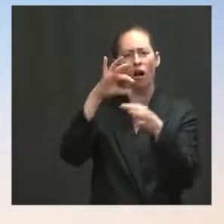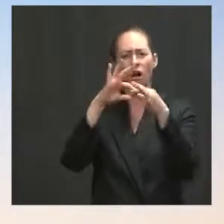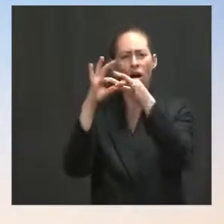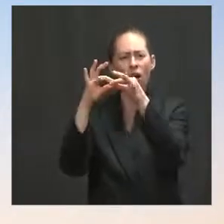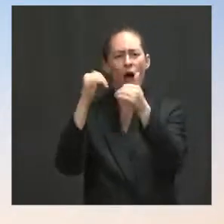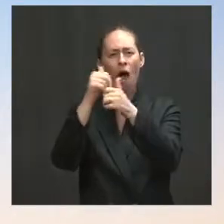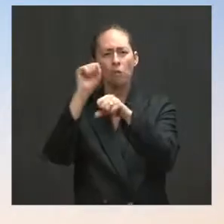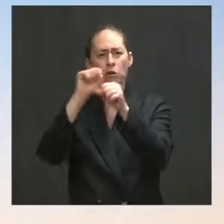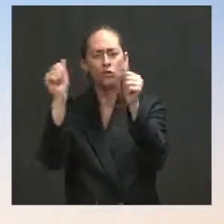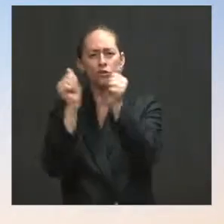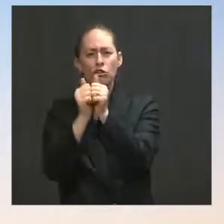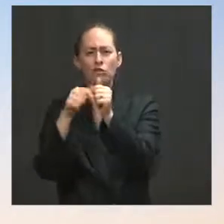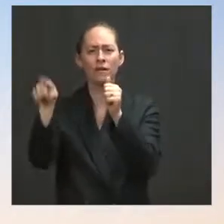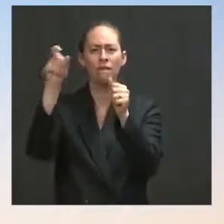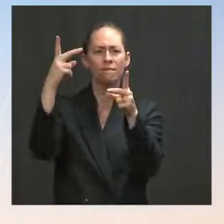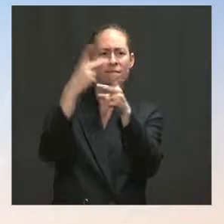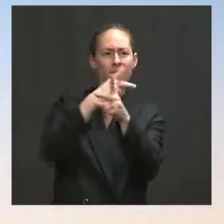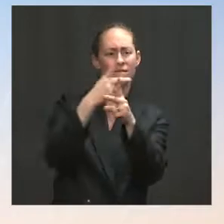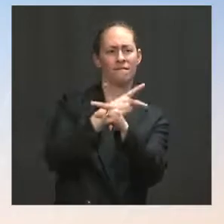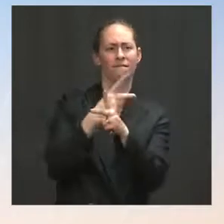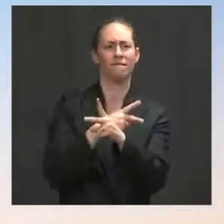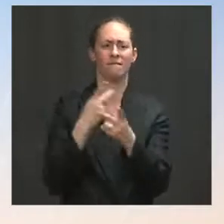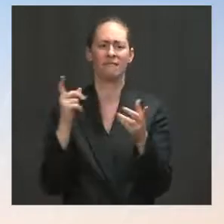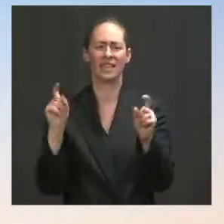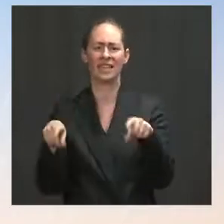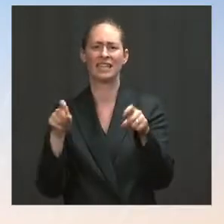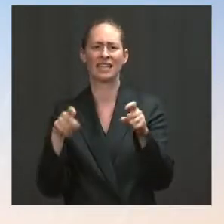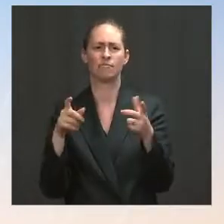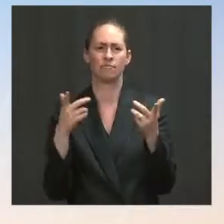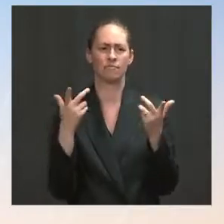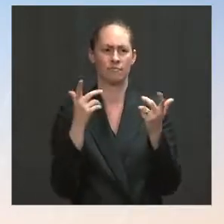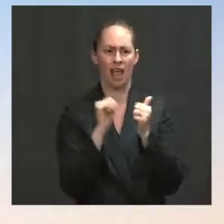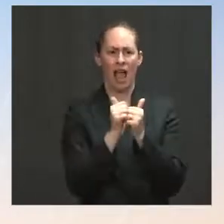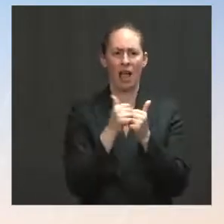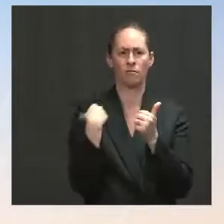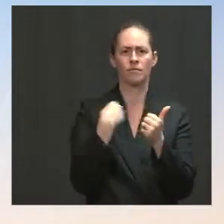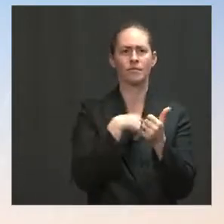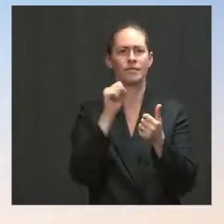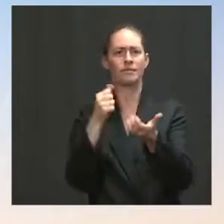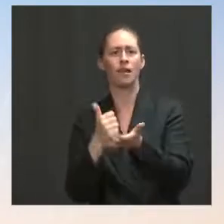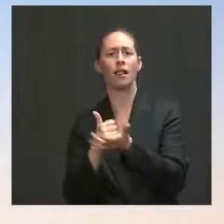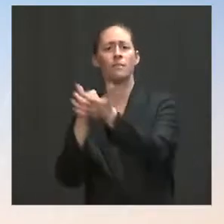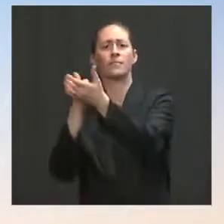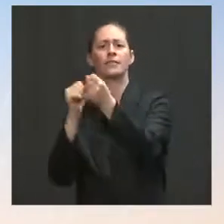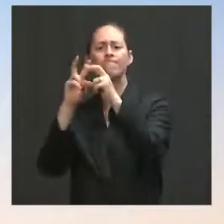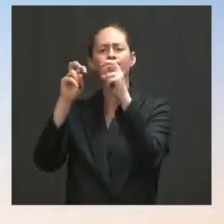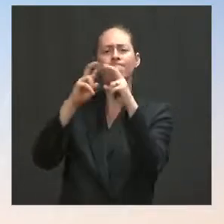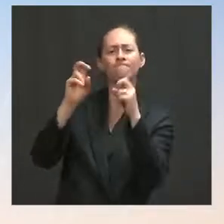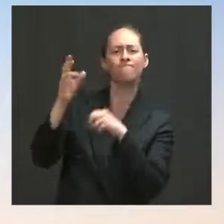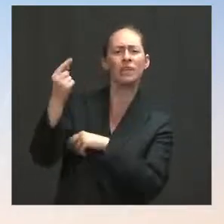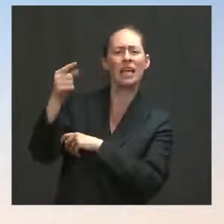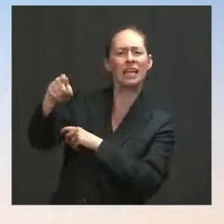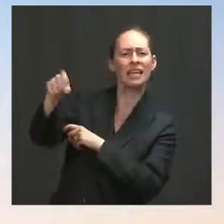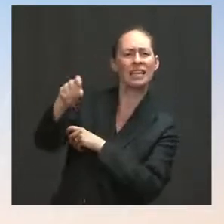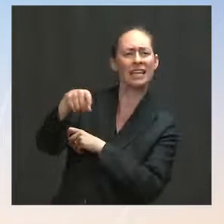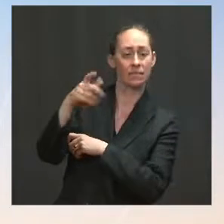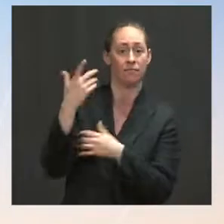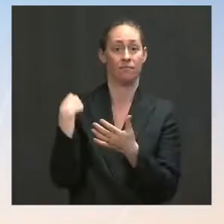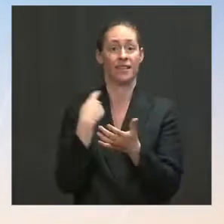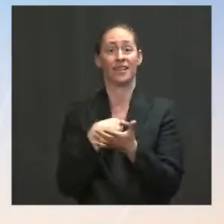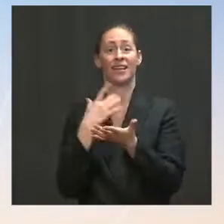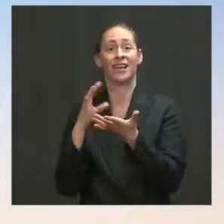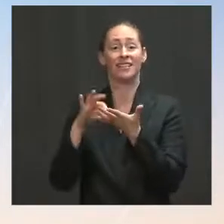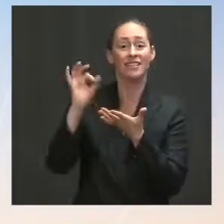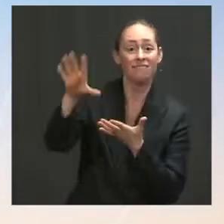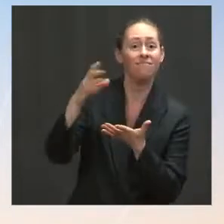figure out what their needs are, and how can we work with them to assess what those needs are and how we can help meet them here from the government. So obviously, from